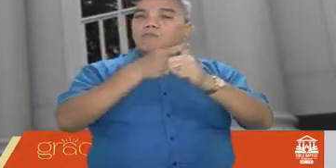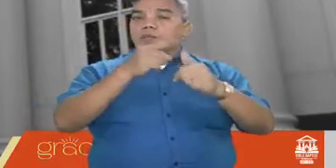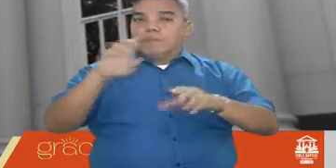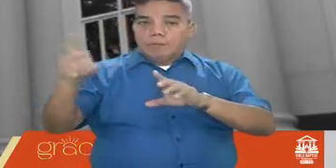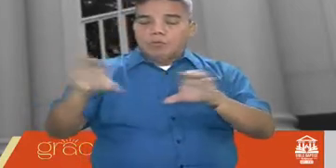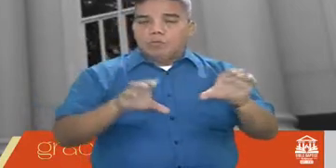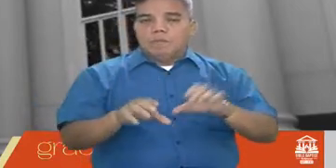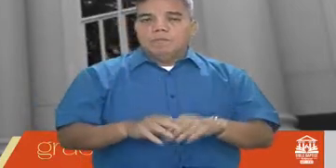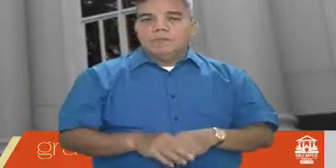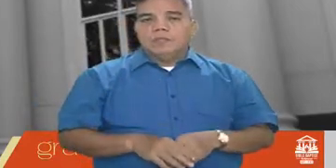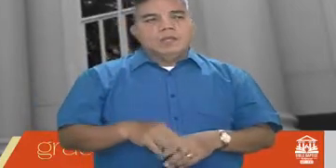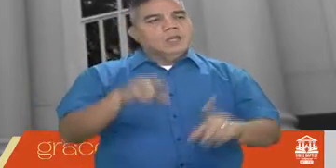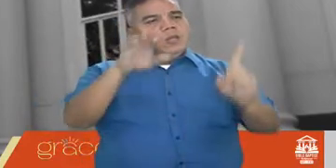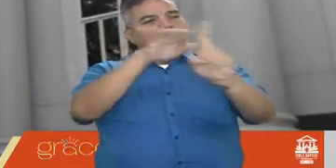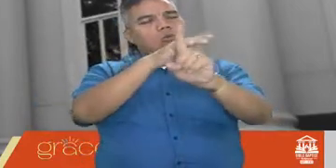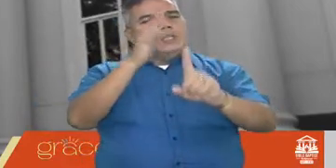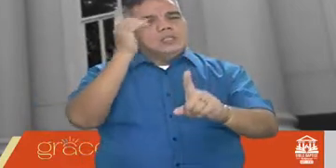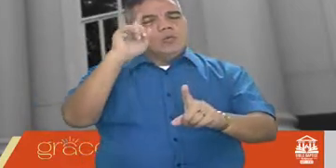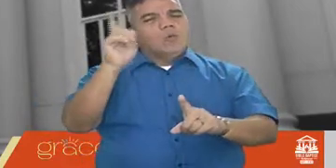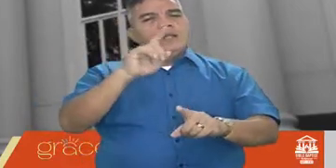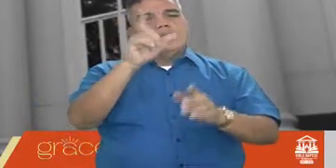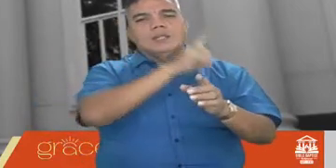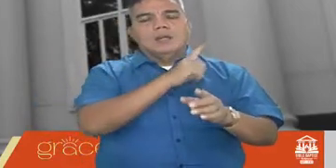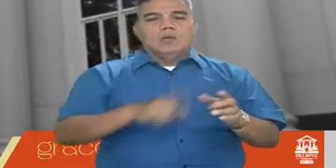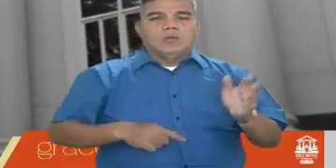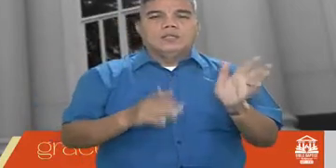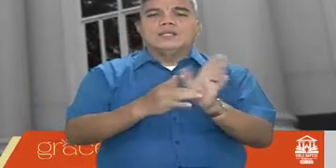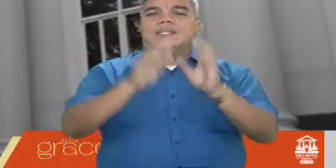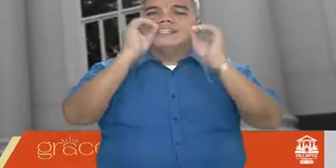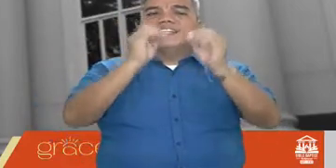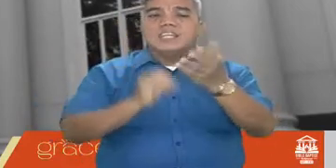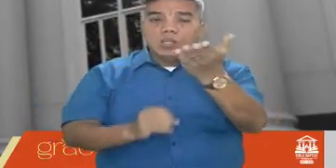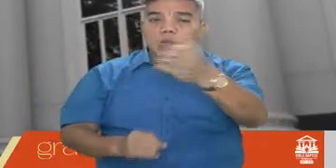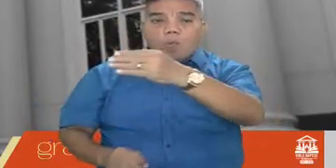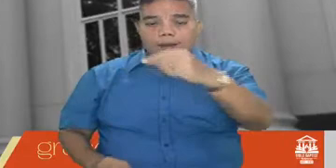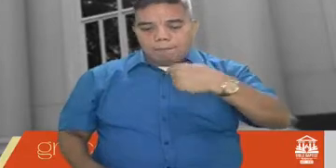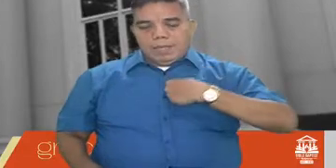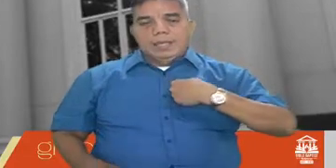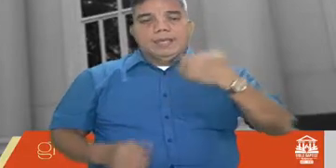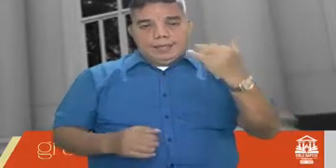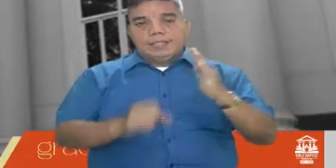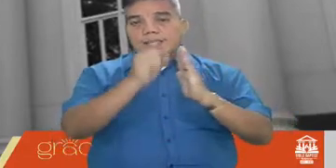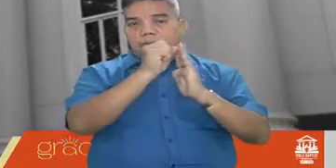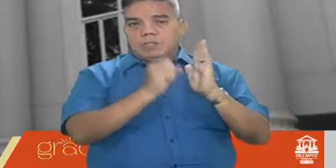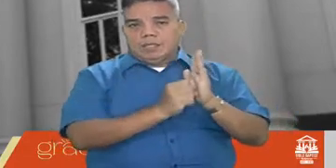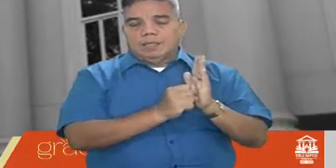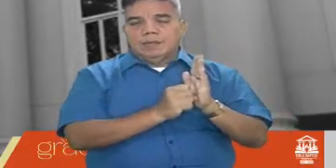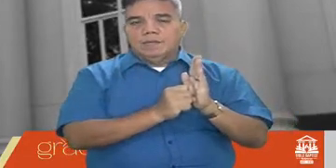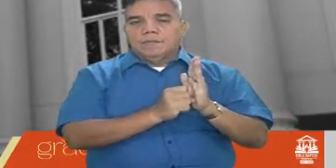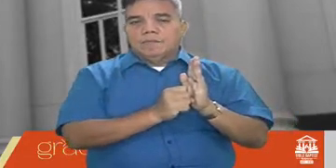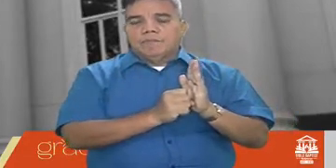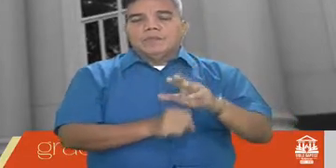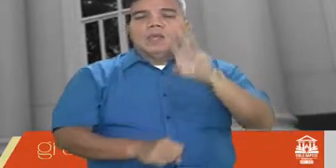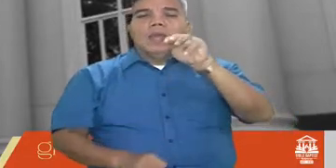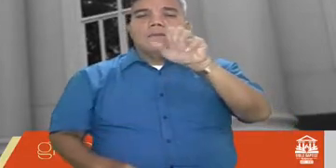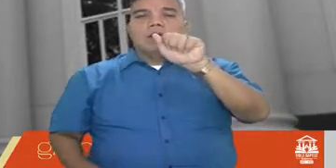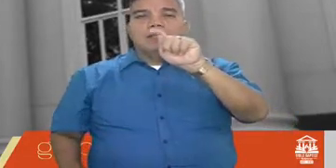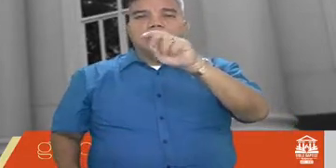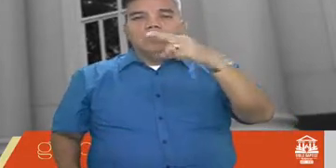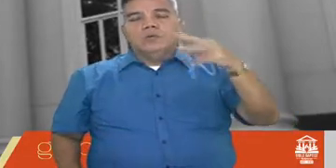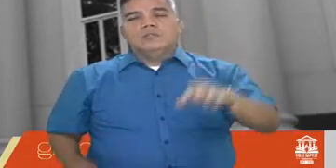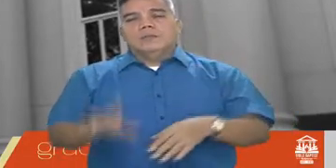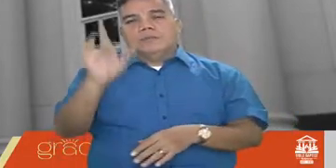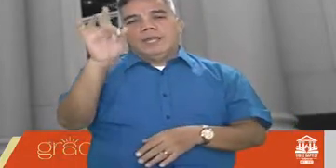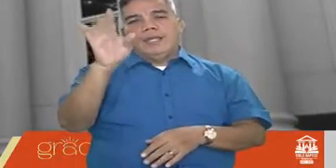first move. Notice what the Lord Jesus Christ is teaching you and me in this subject matter. In Matthew